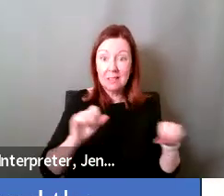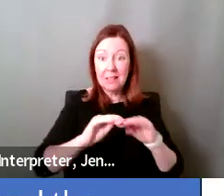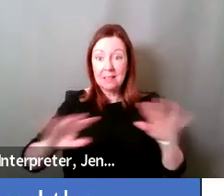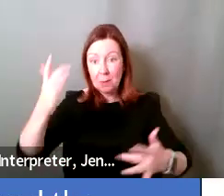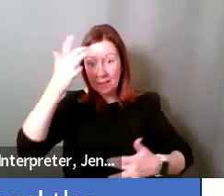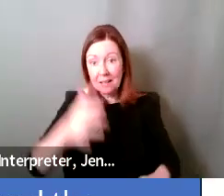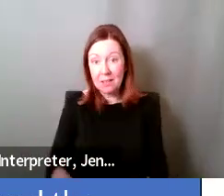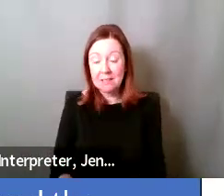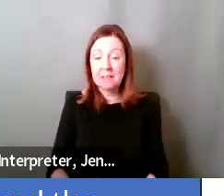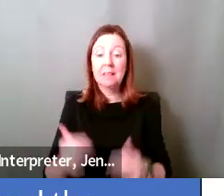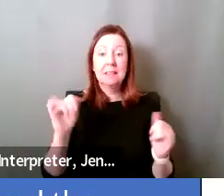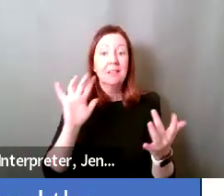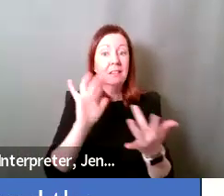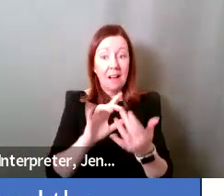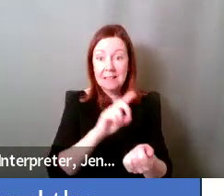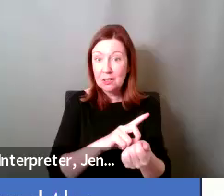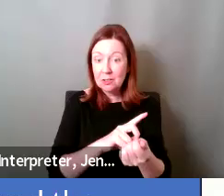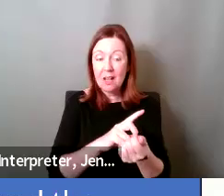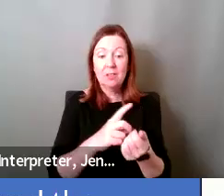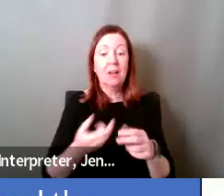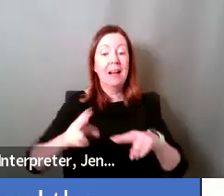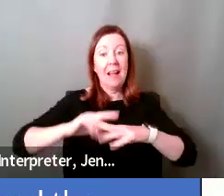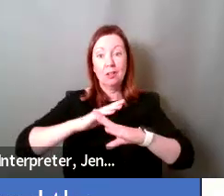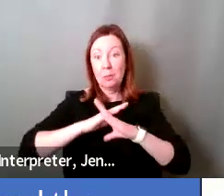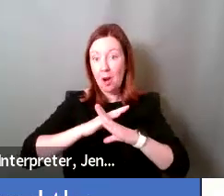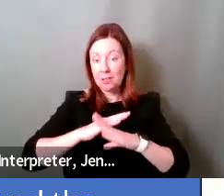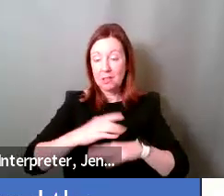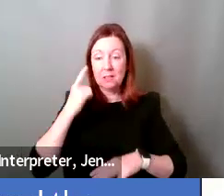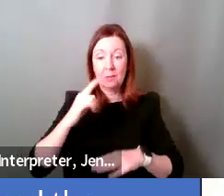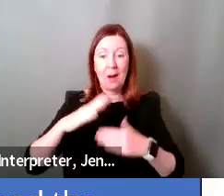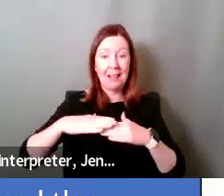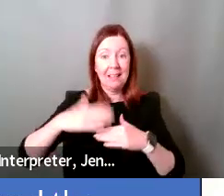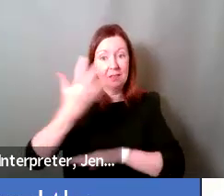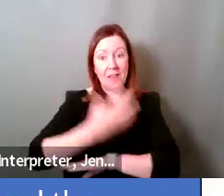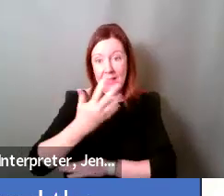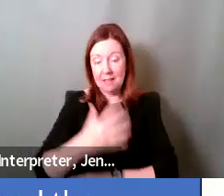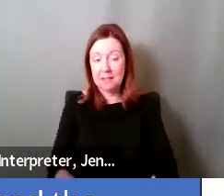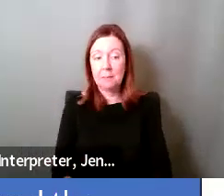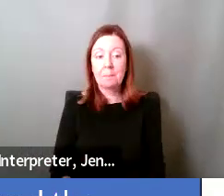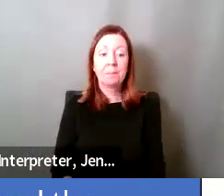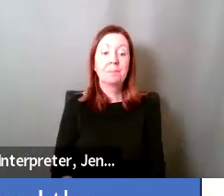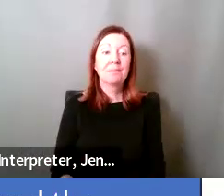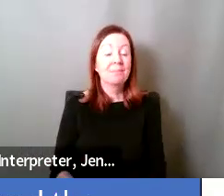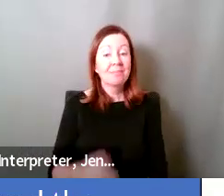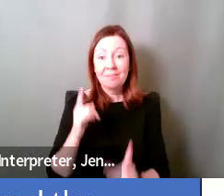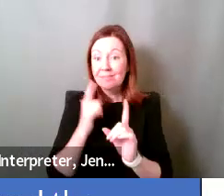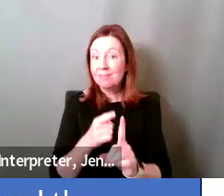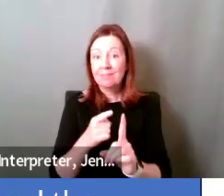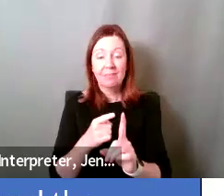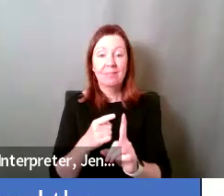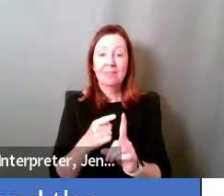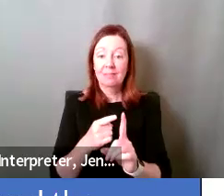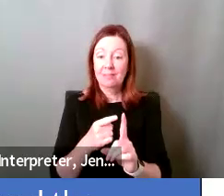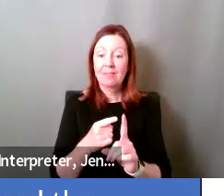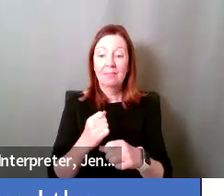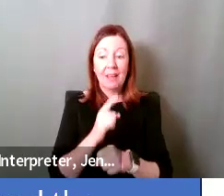virus. Still contact your doctor and take extra precautions for at least 5 days. And the bottom line and final message we